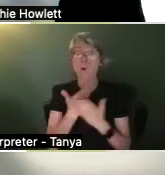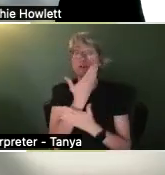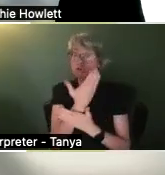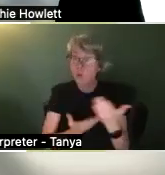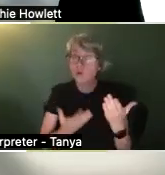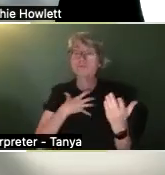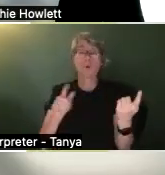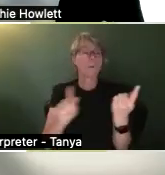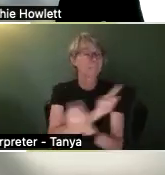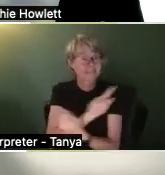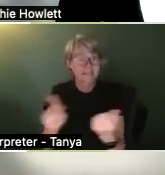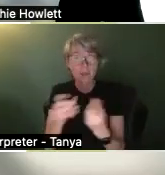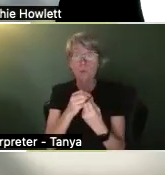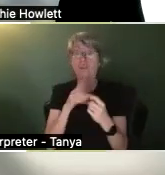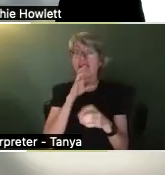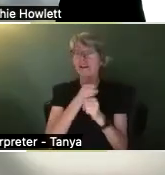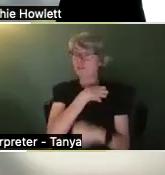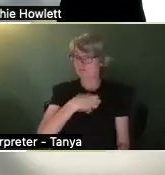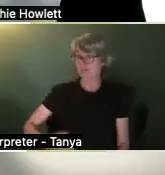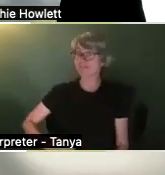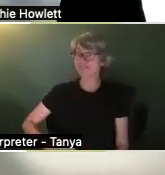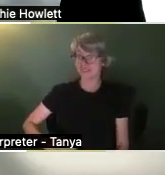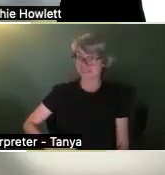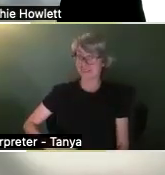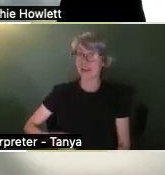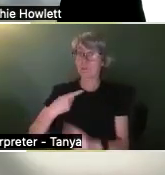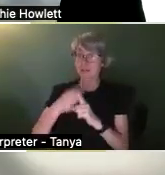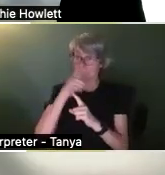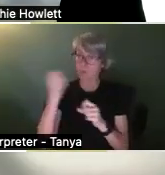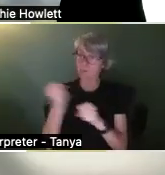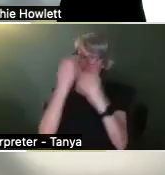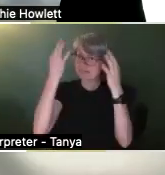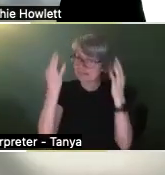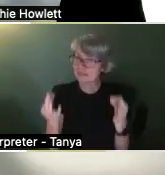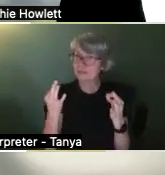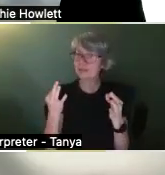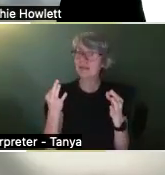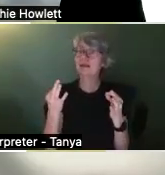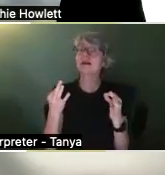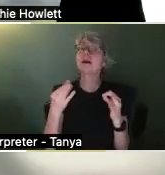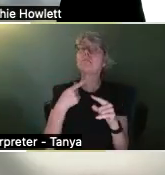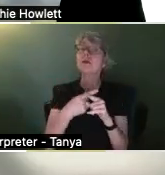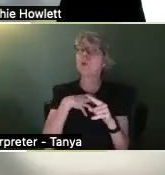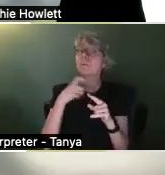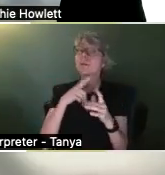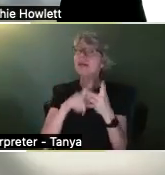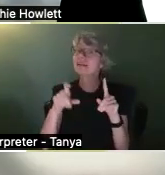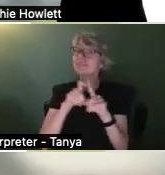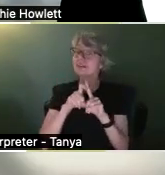meetings with ministers and decision makers, and more people with intellectual disability